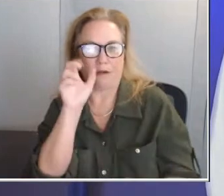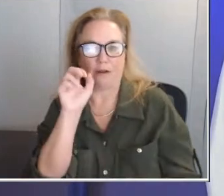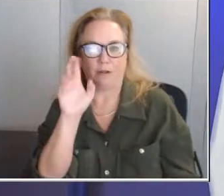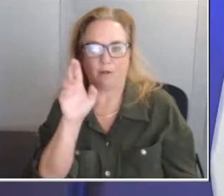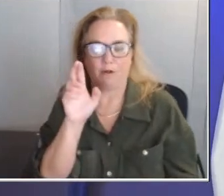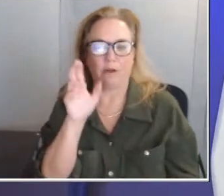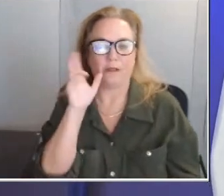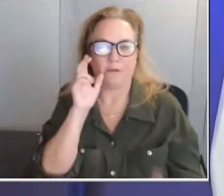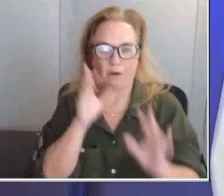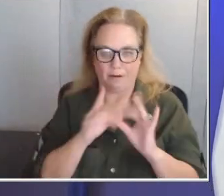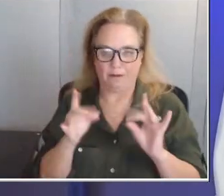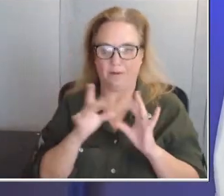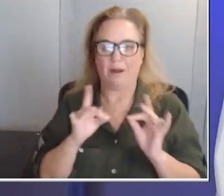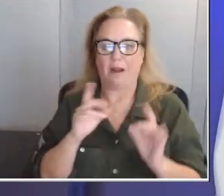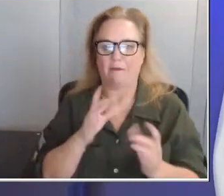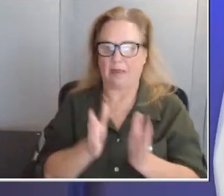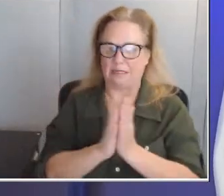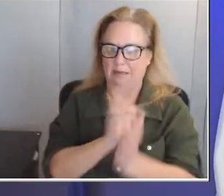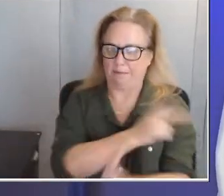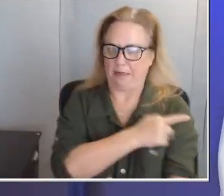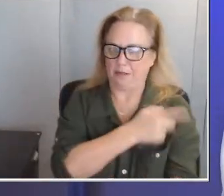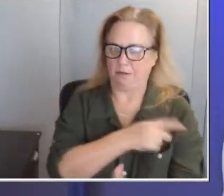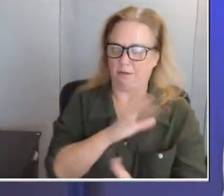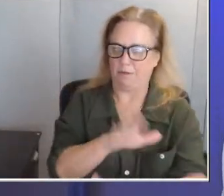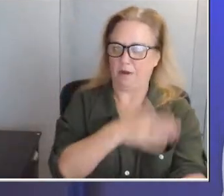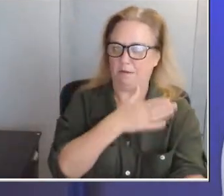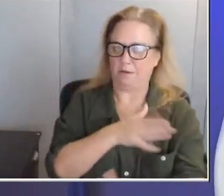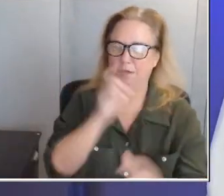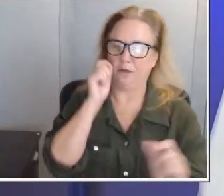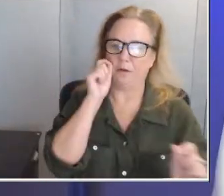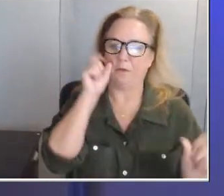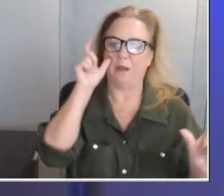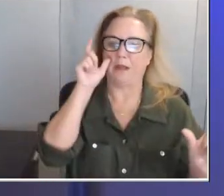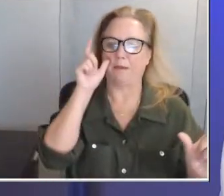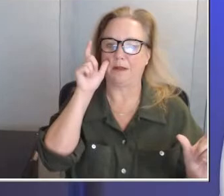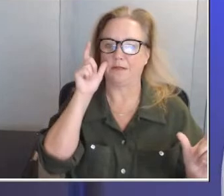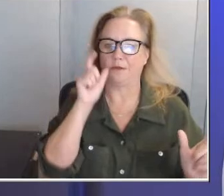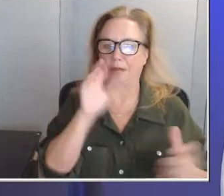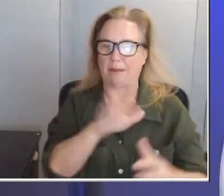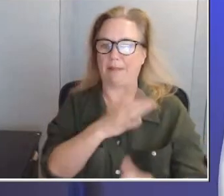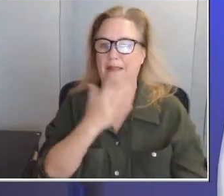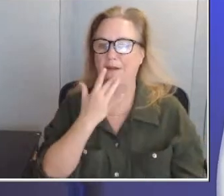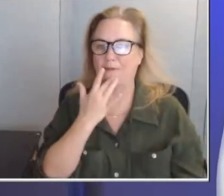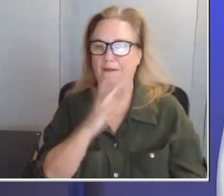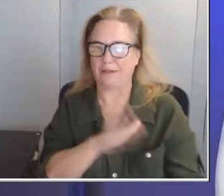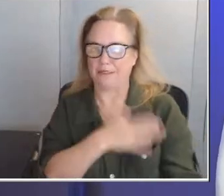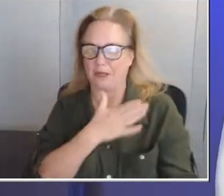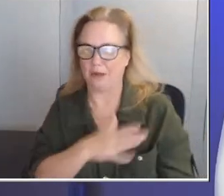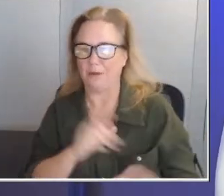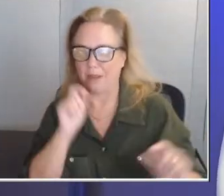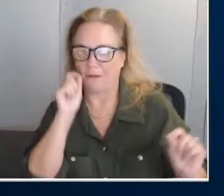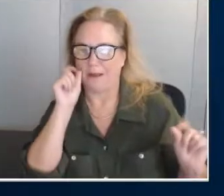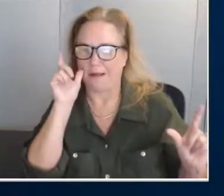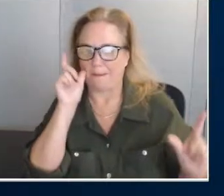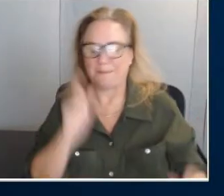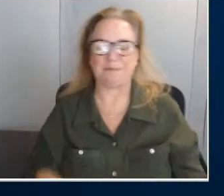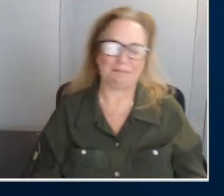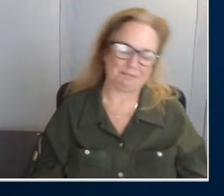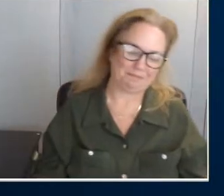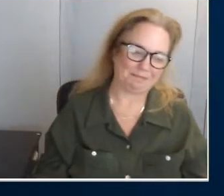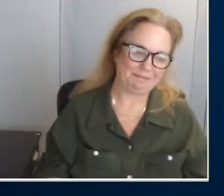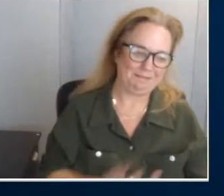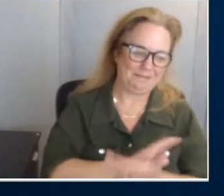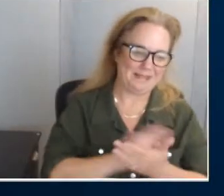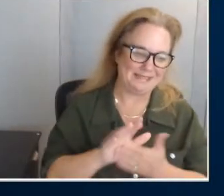been times that I've asked a patient what music do they want to wake up to, so I can play their favorite song when they're waking up. Nice. Yes. That's really